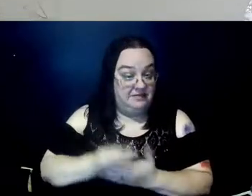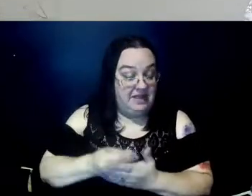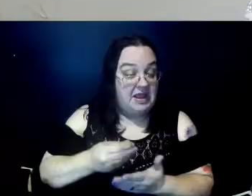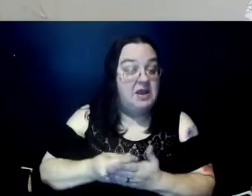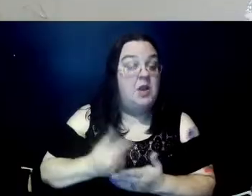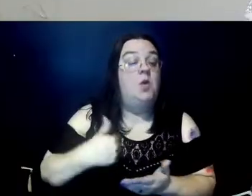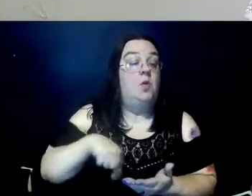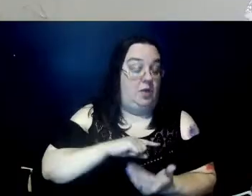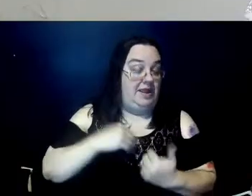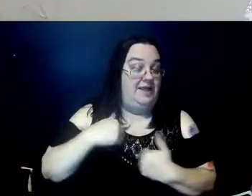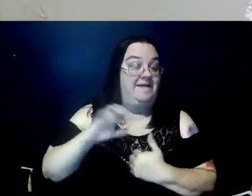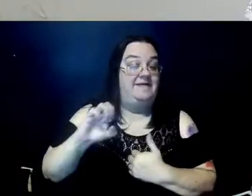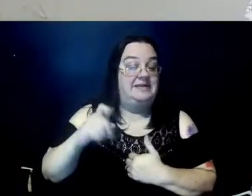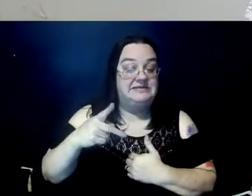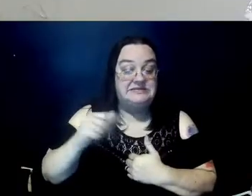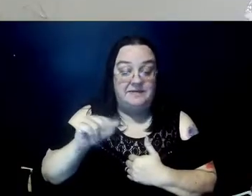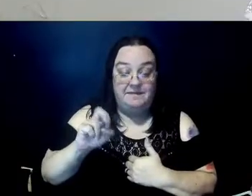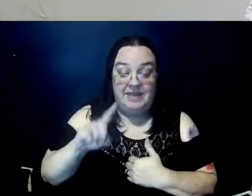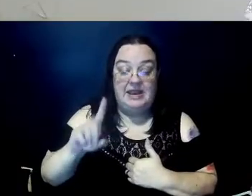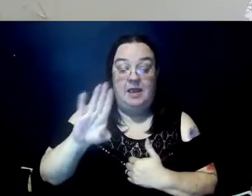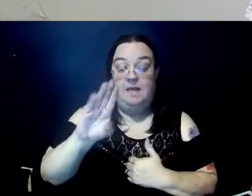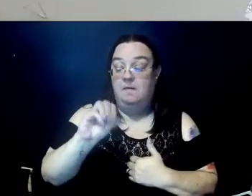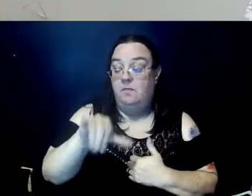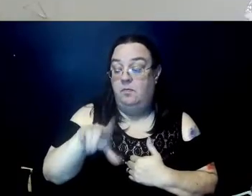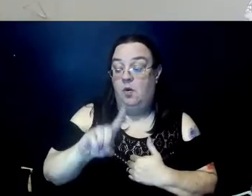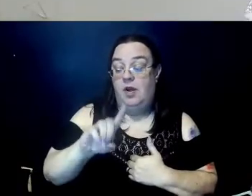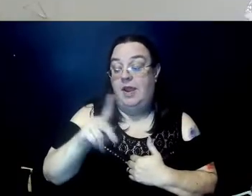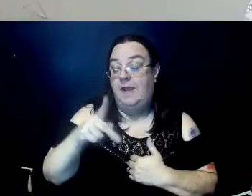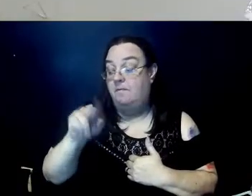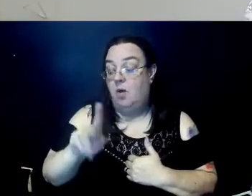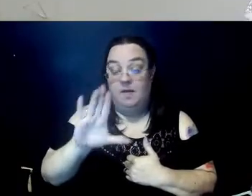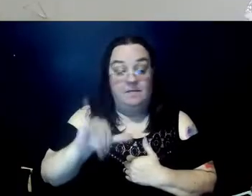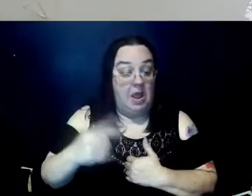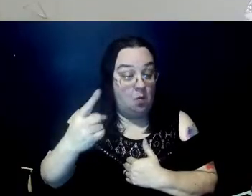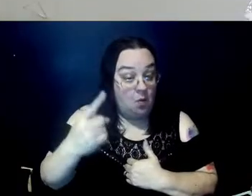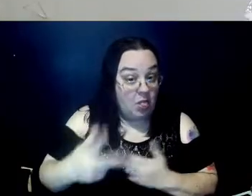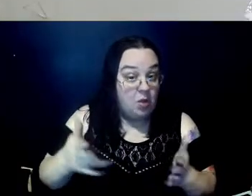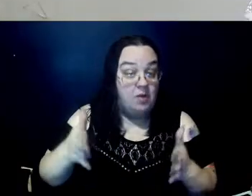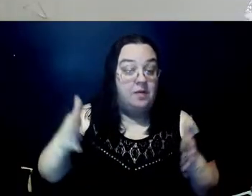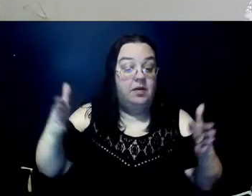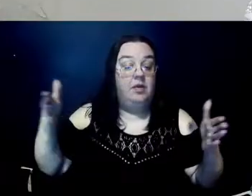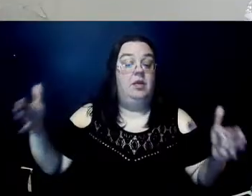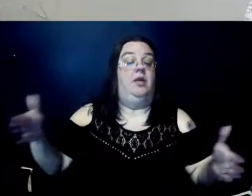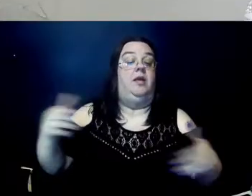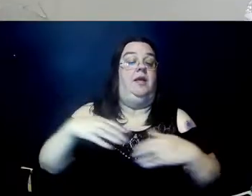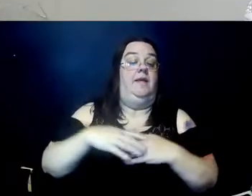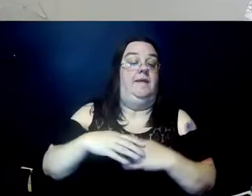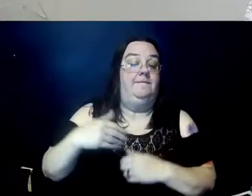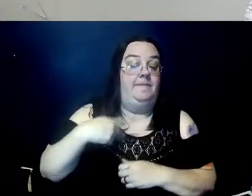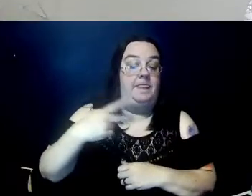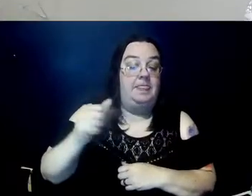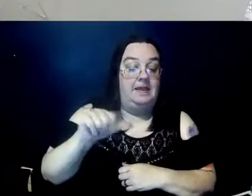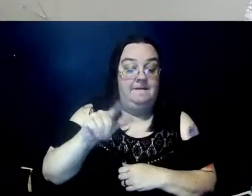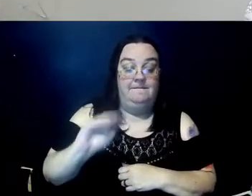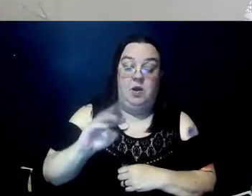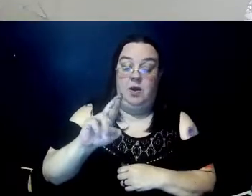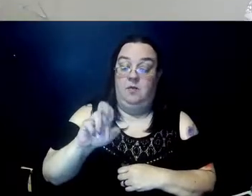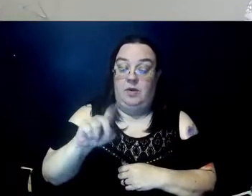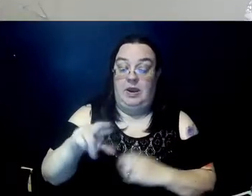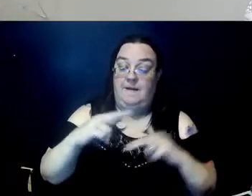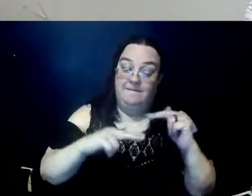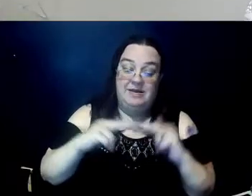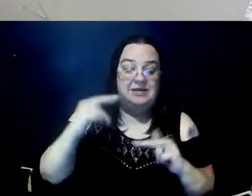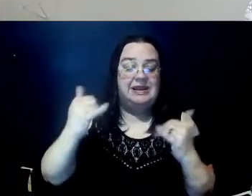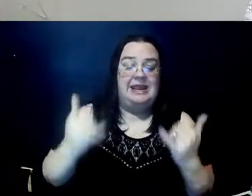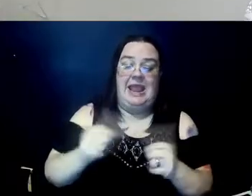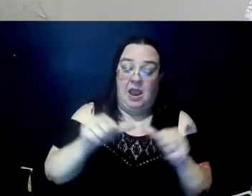expanded Boyd Park by 1/3. The Palm Reader building area is now a beautiful green